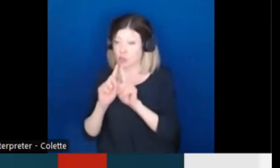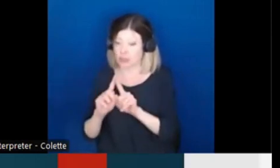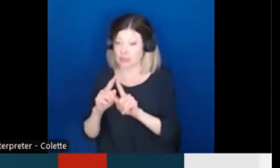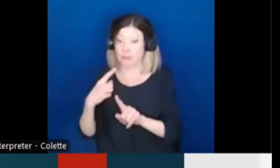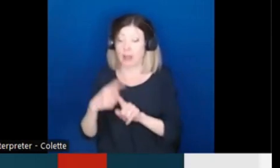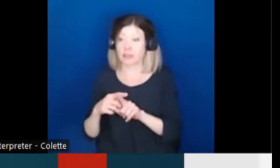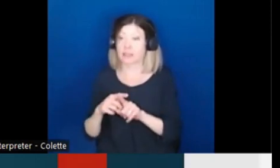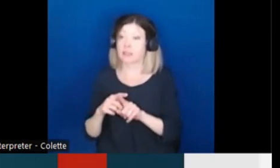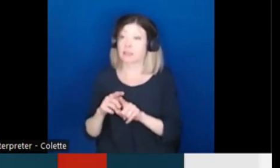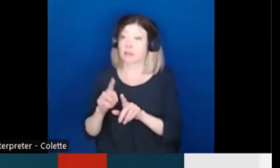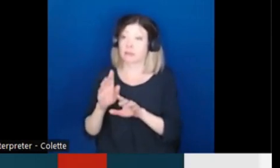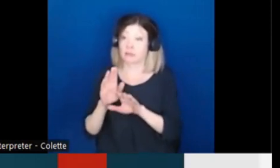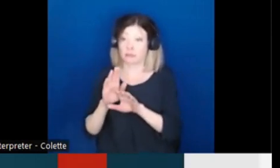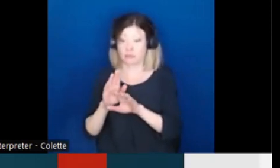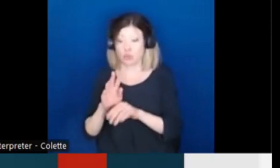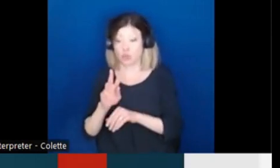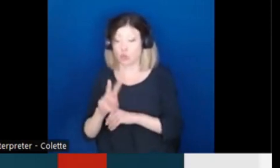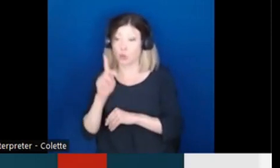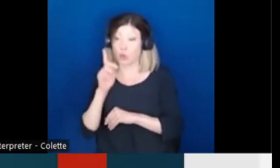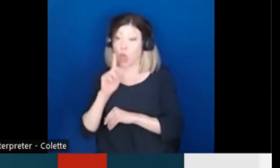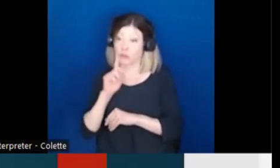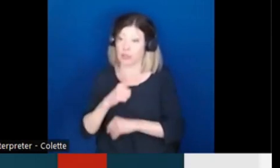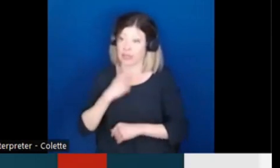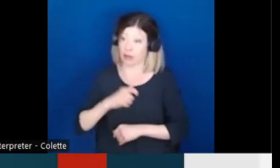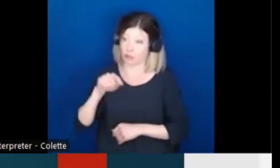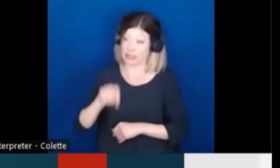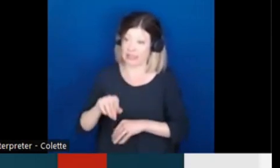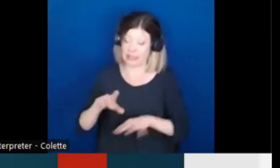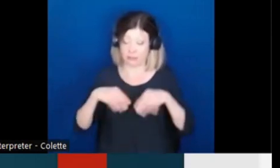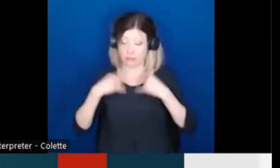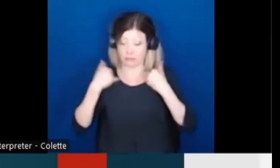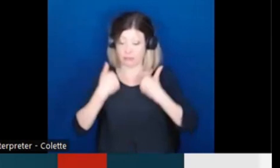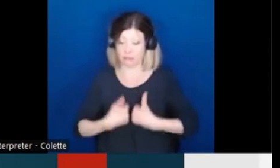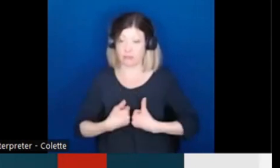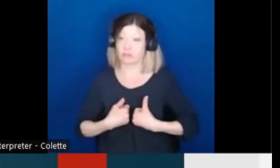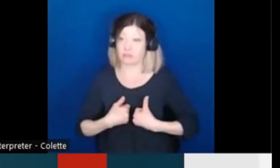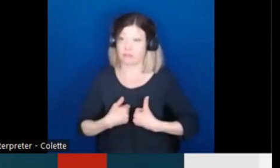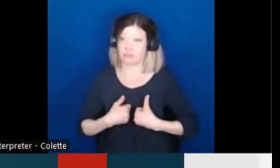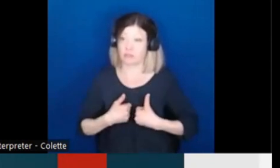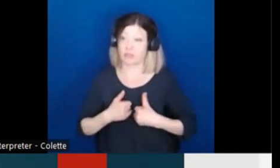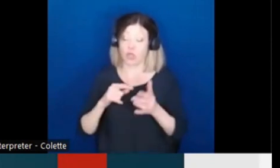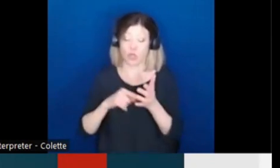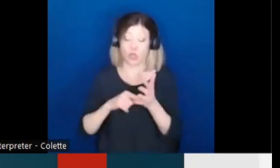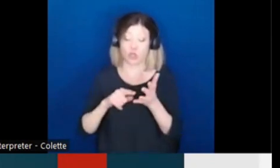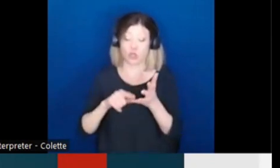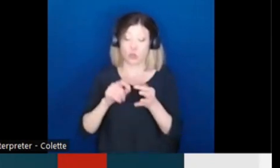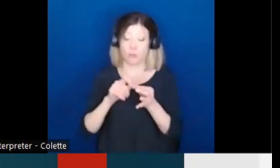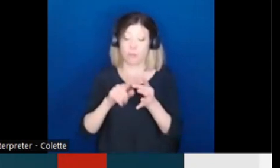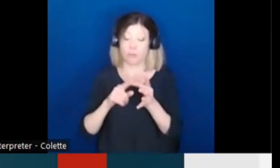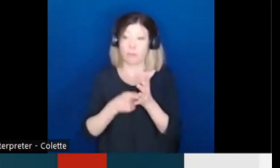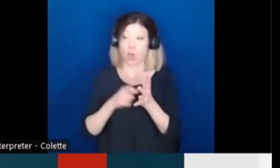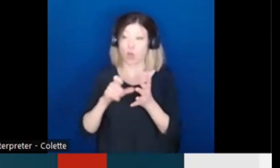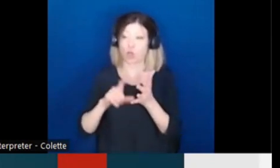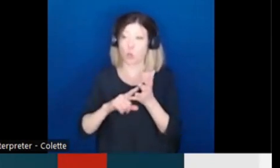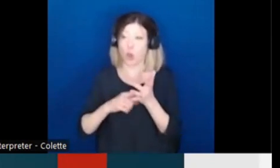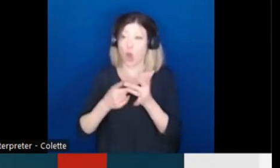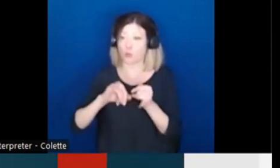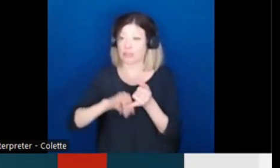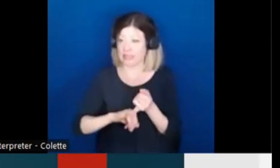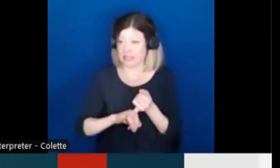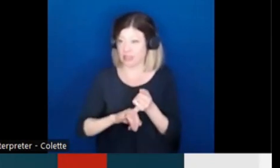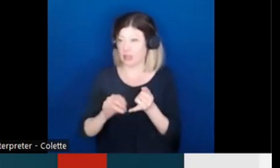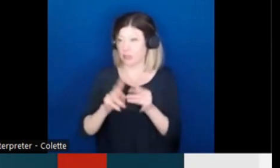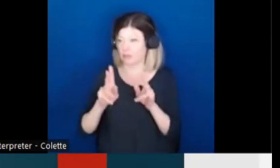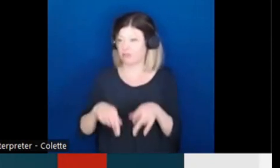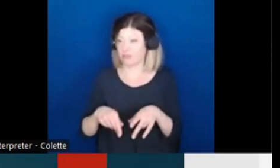Mariah and Elizabeth, both died of tuberculosis that they caught at school. Everything at the school was done in the